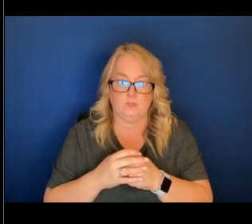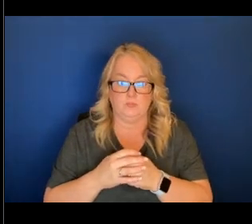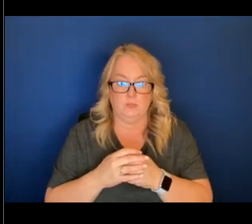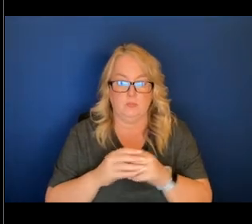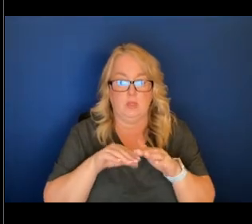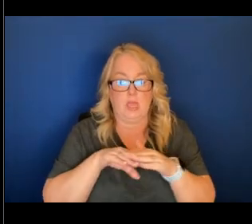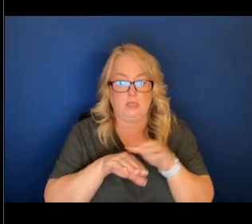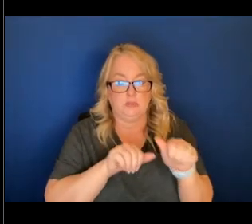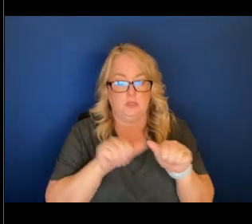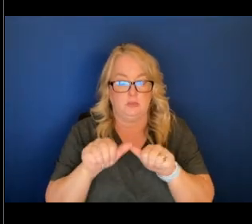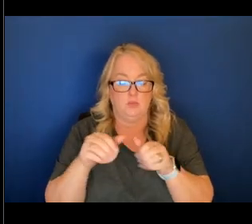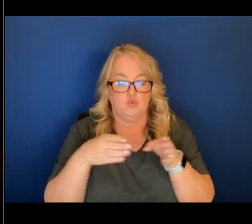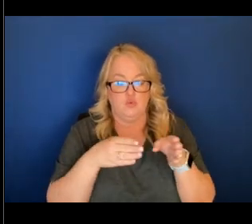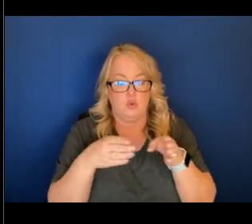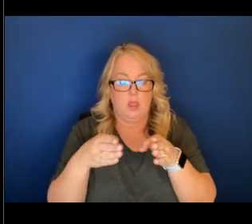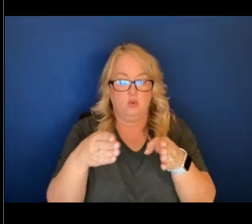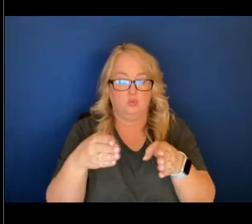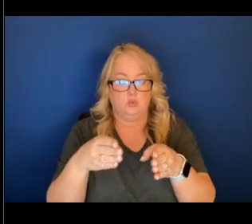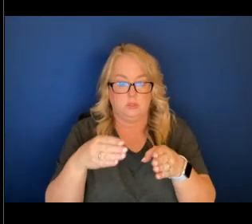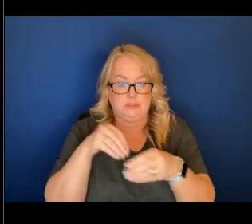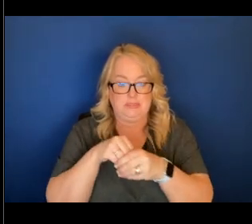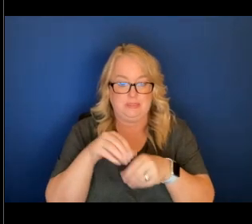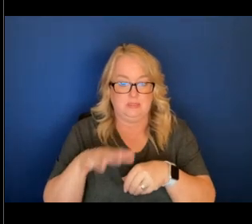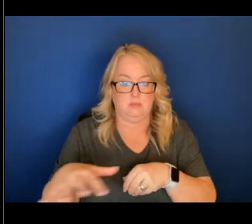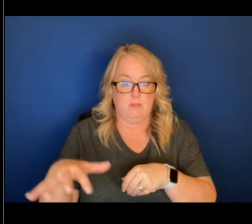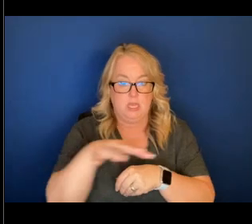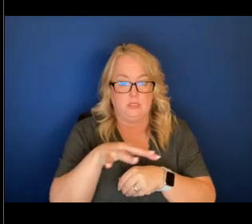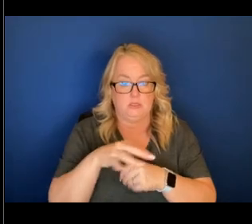Accessible routes and spaces.